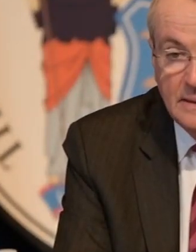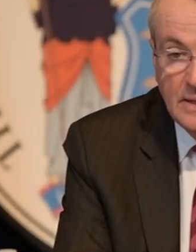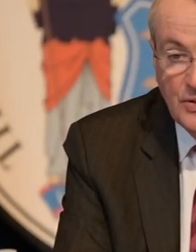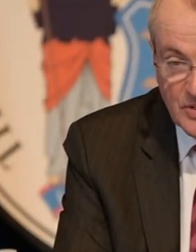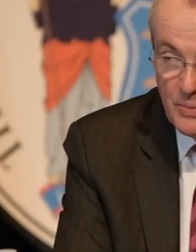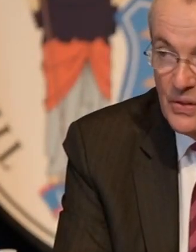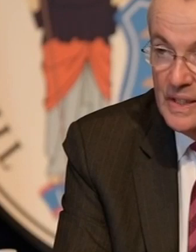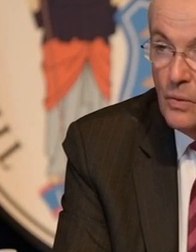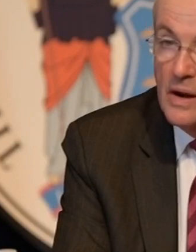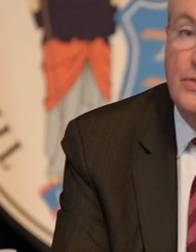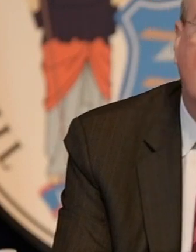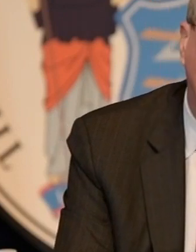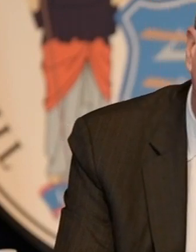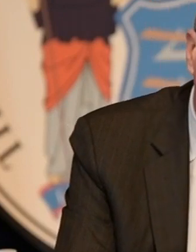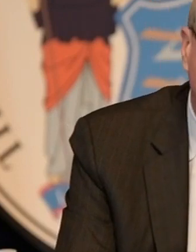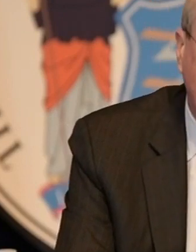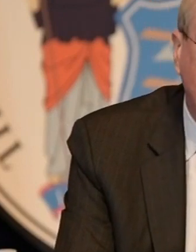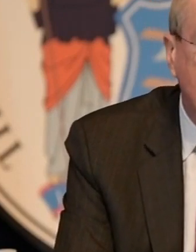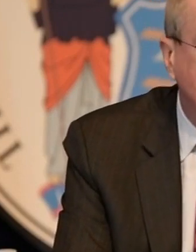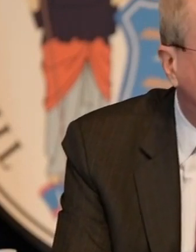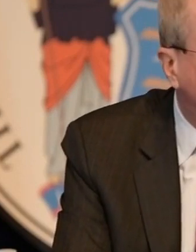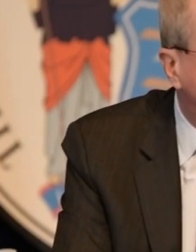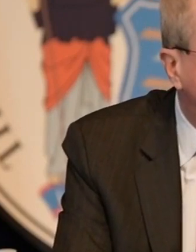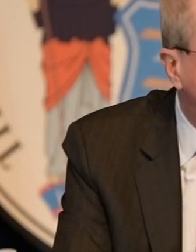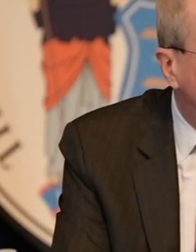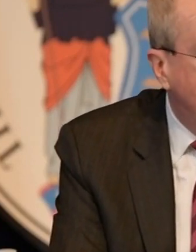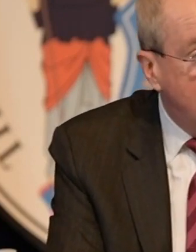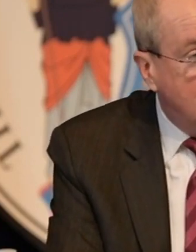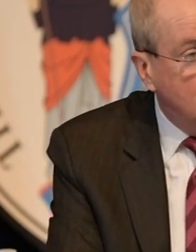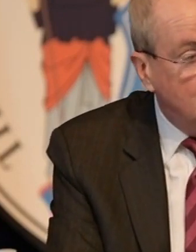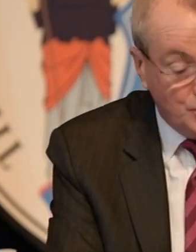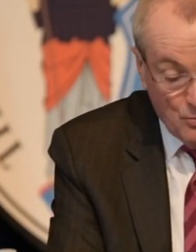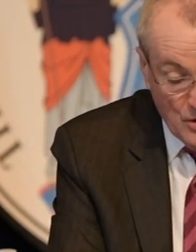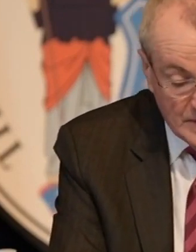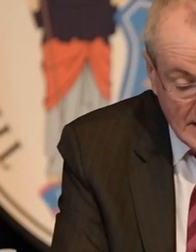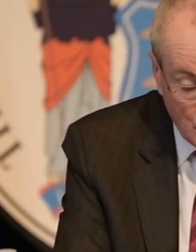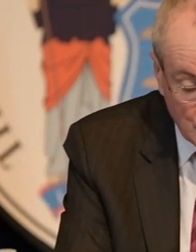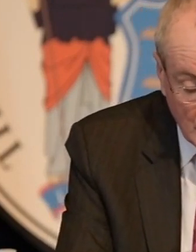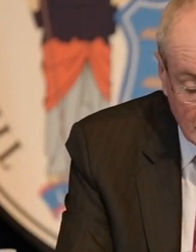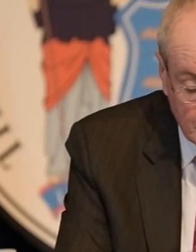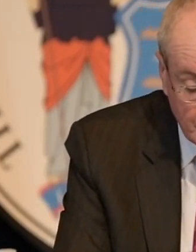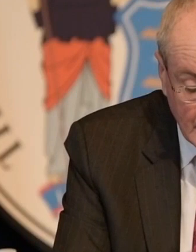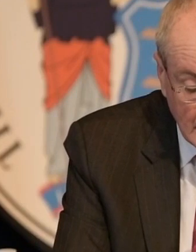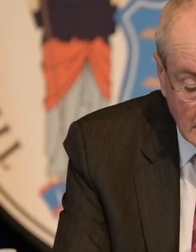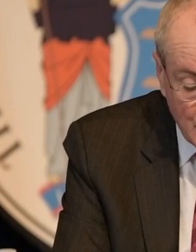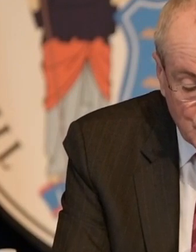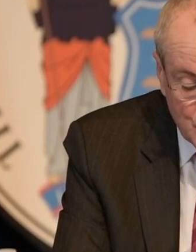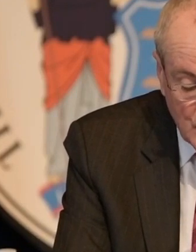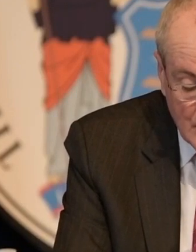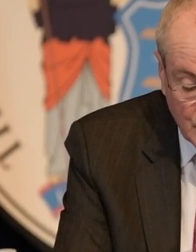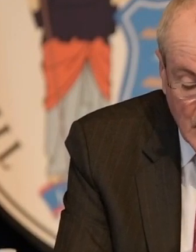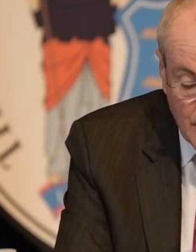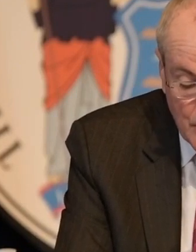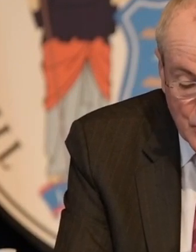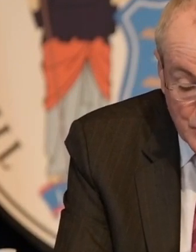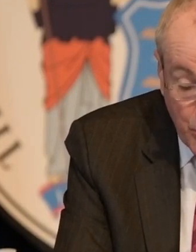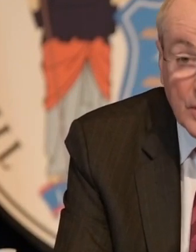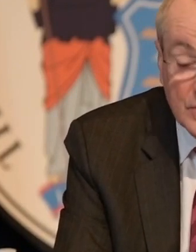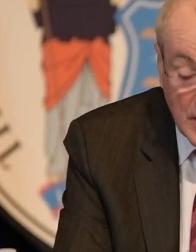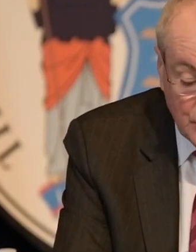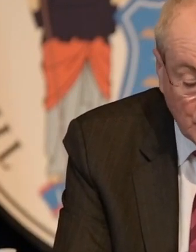Again, stability, whereas hospitalizations have begun to show more of a downward trend. Now, the two slides to come are the